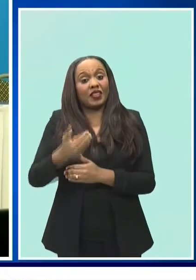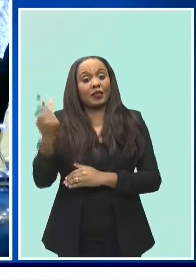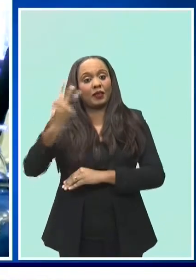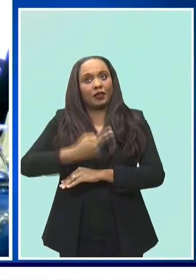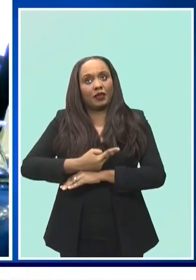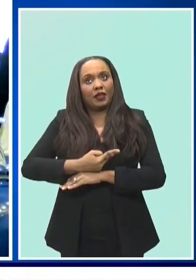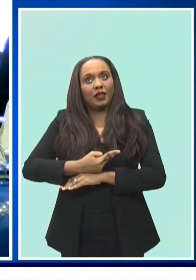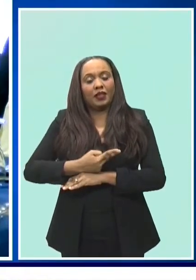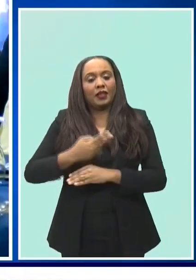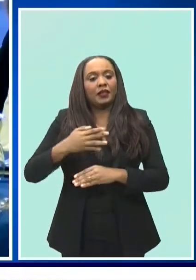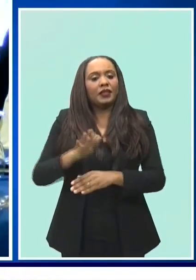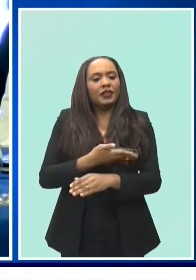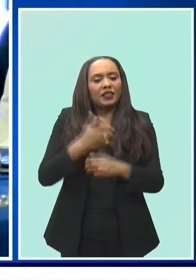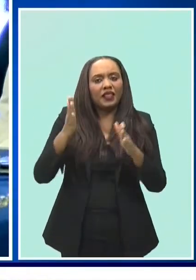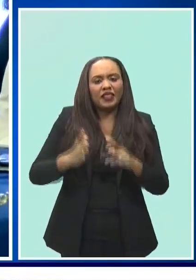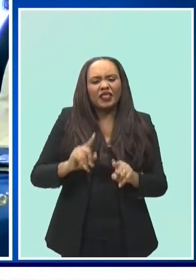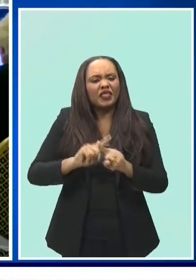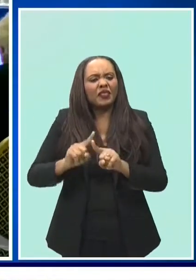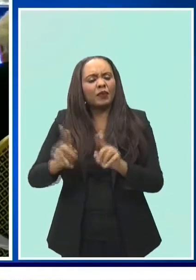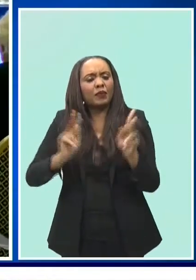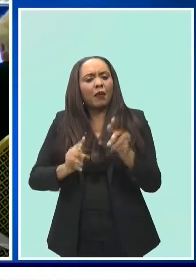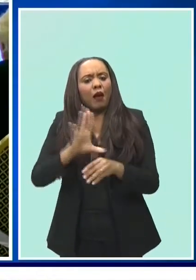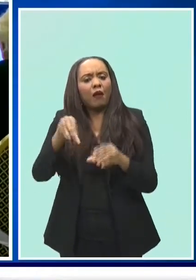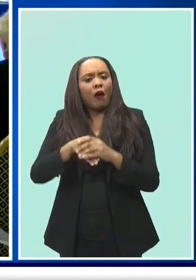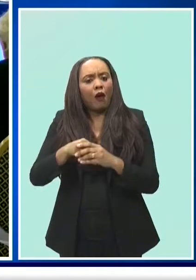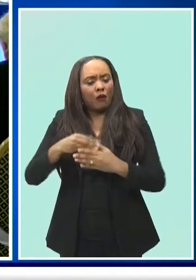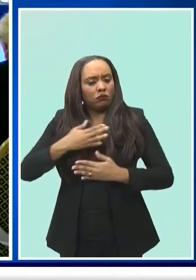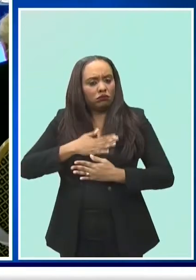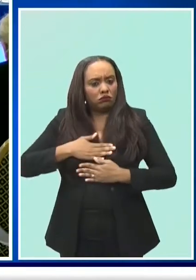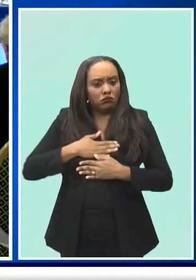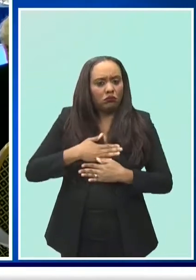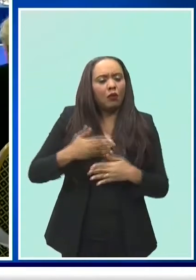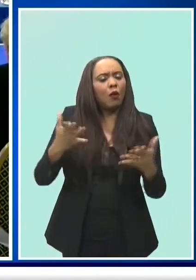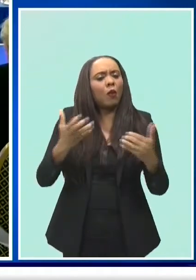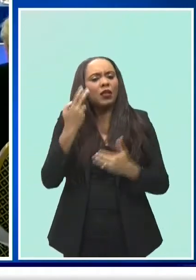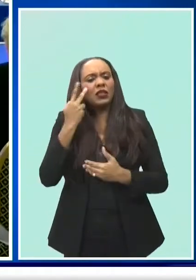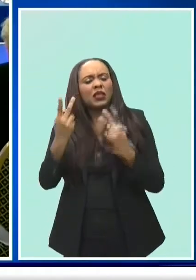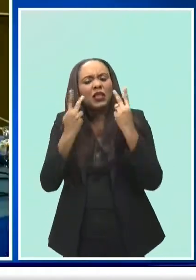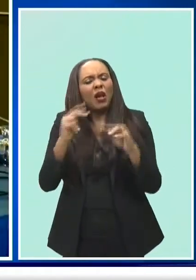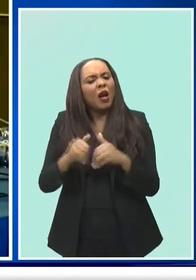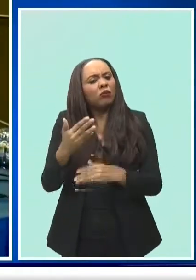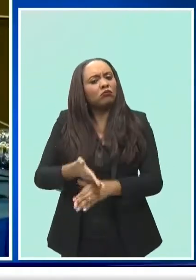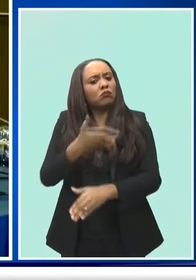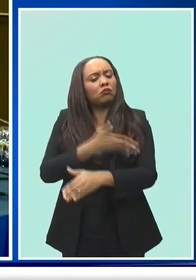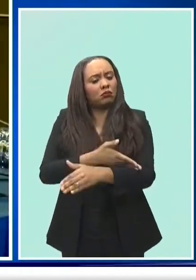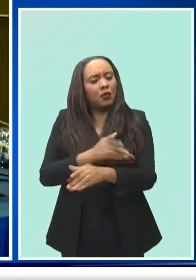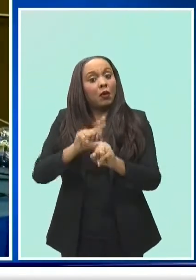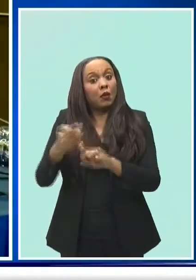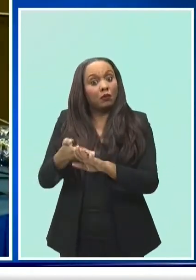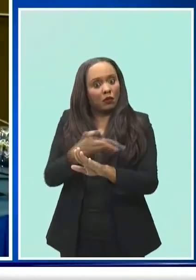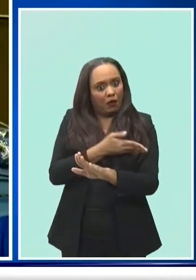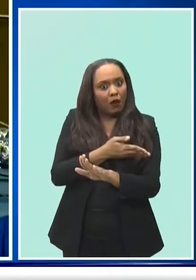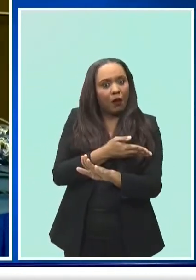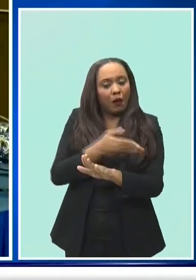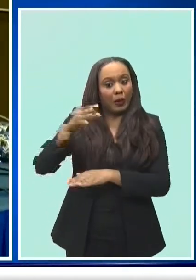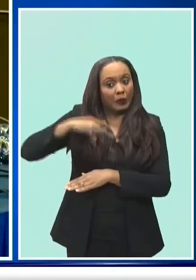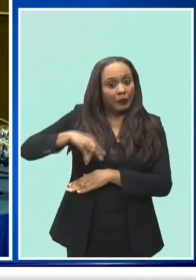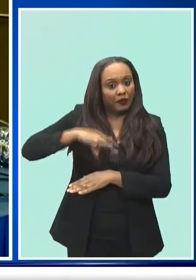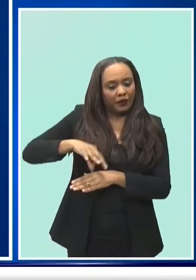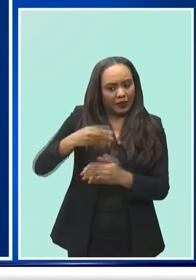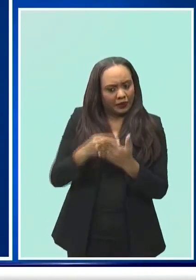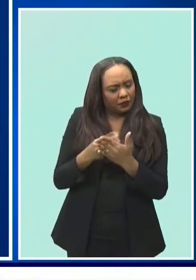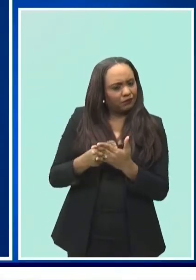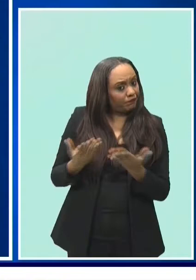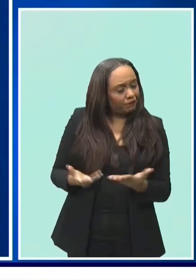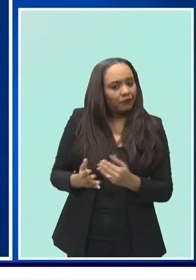artistic community will be examining ways of improving conditions in their industry. But before they can start to reap any benefits that can accrue,